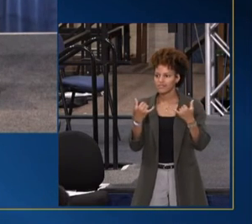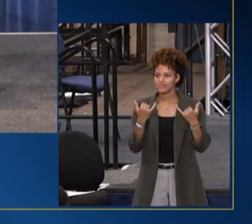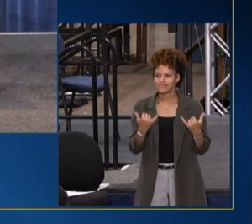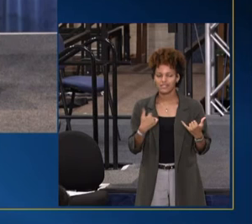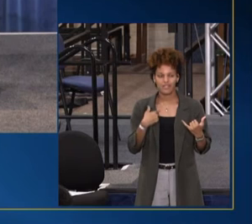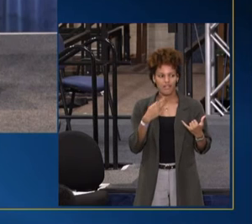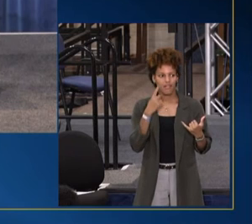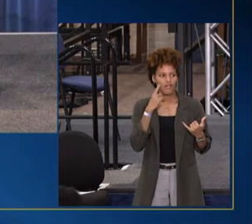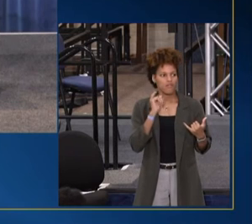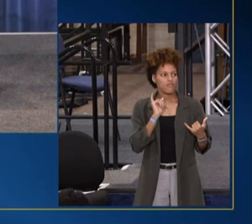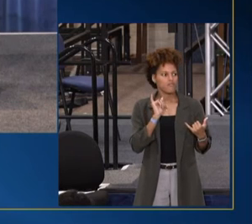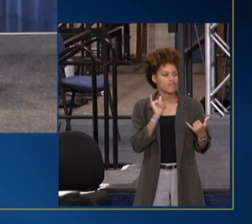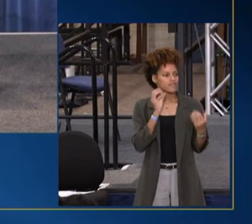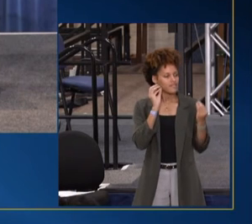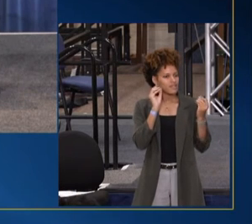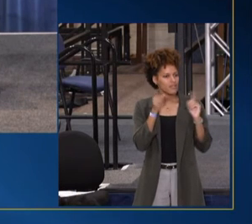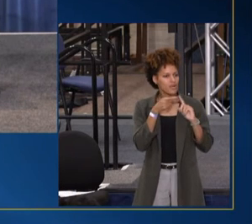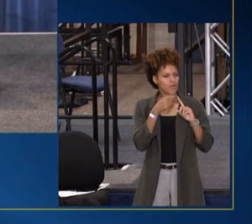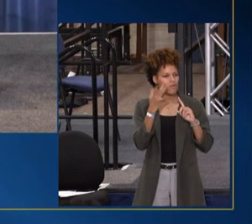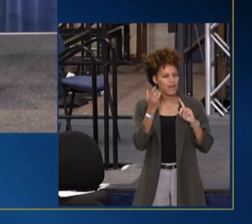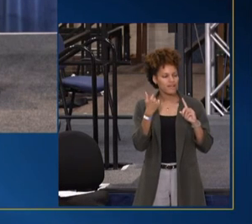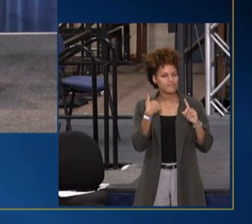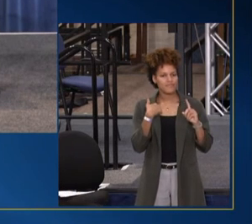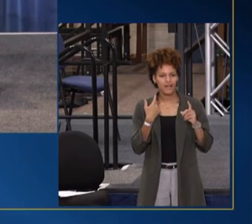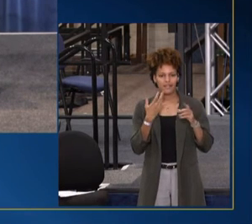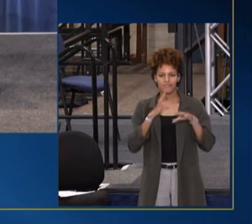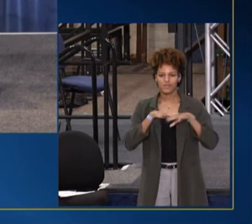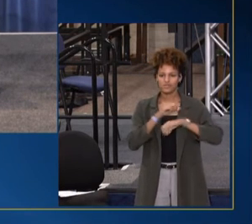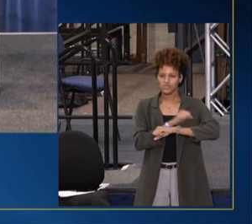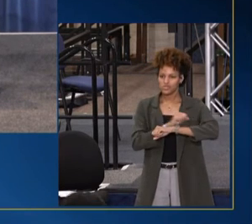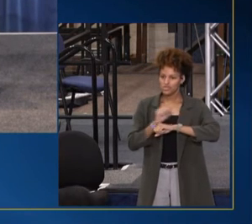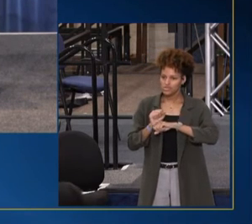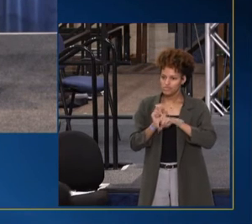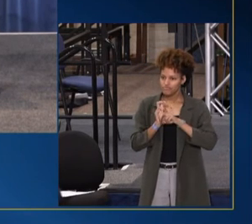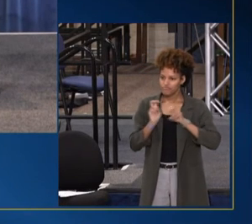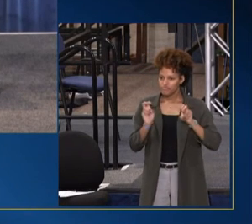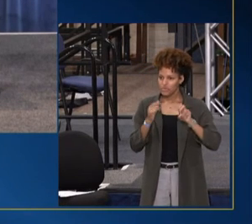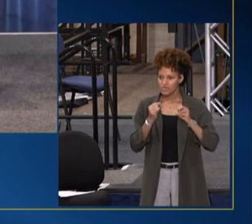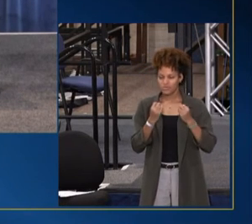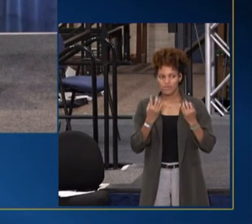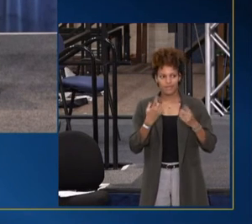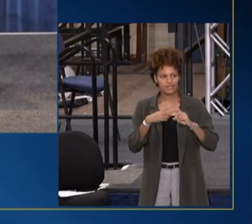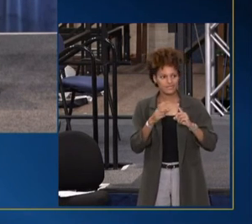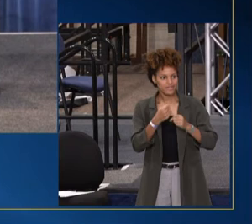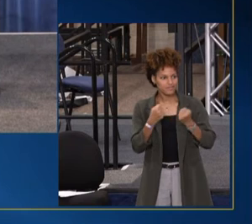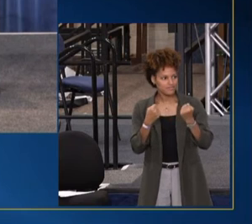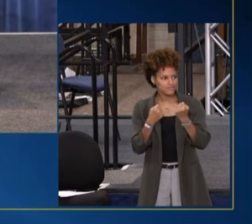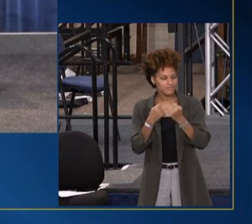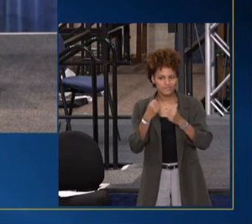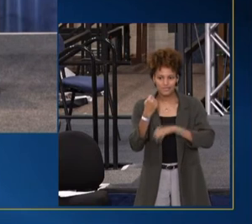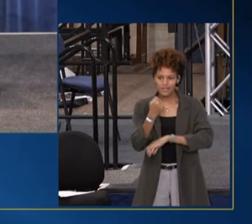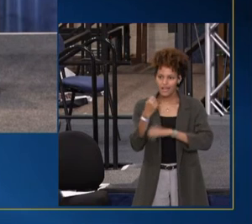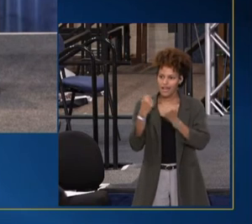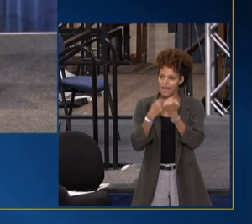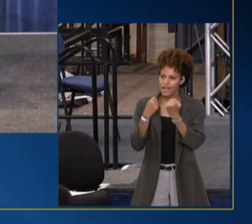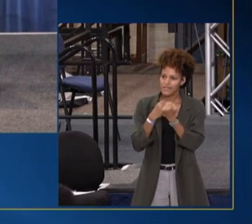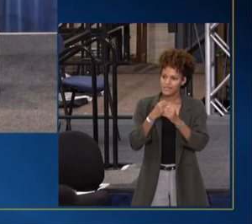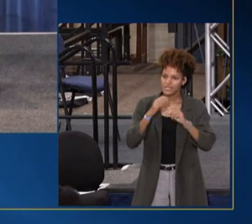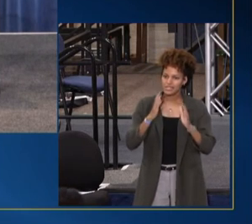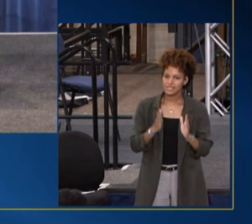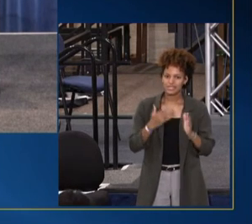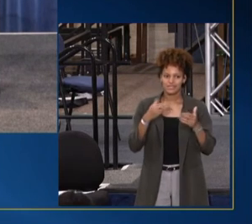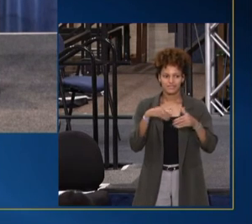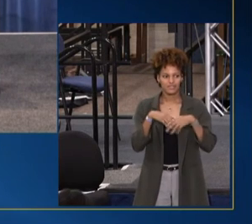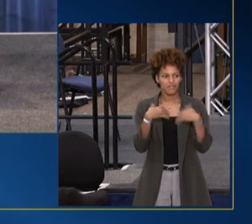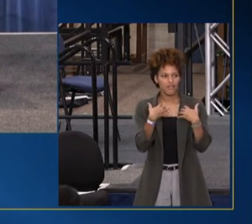found myself thinking about, well, why exactly am I on this stage when there are so many advocates, folks out in this crowd who have been